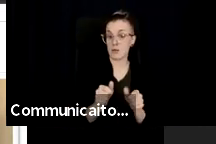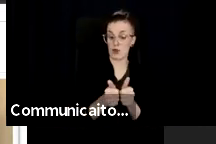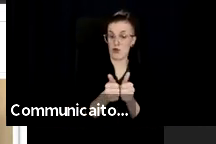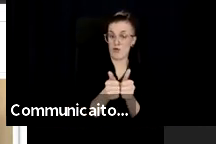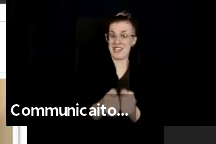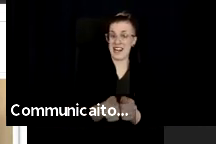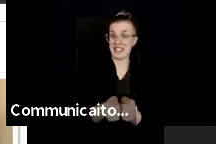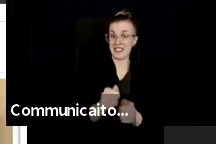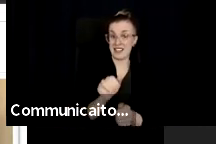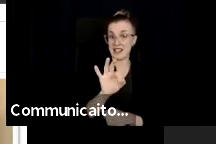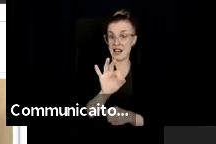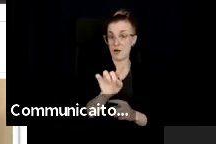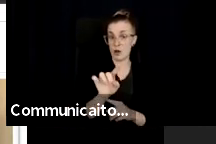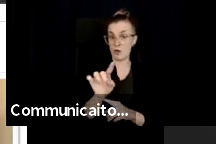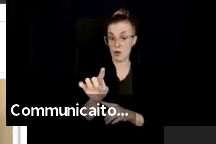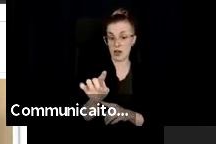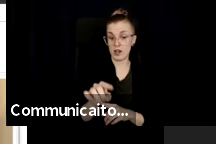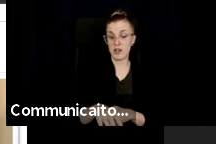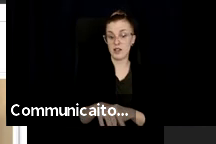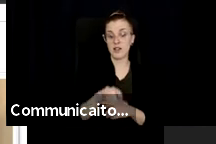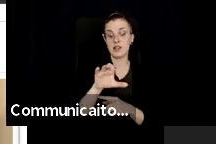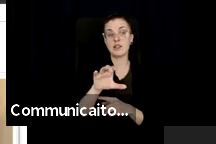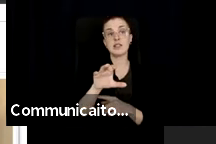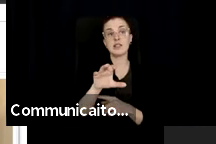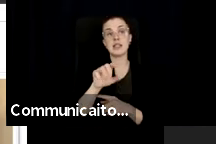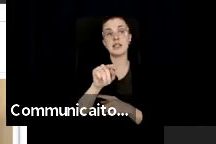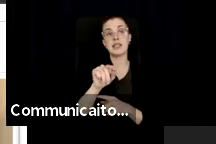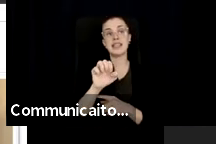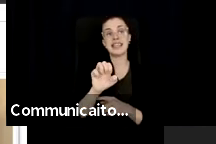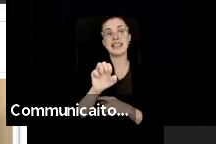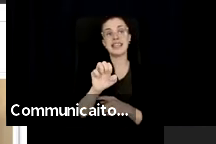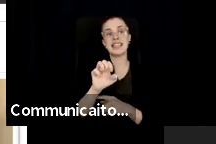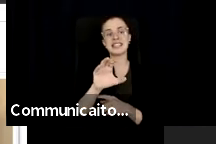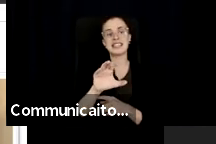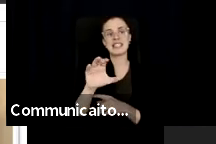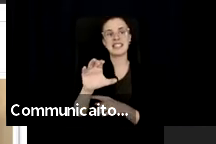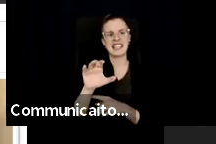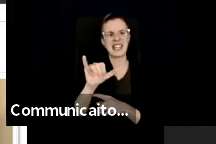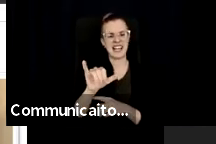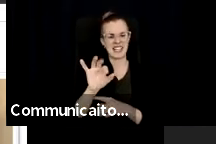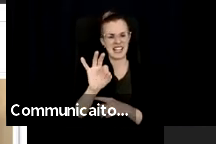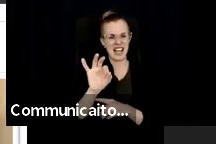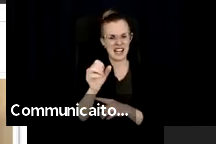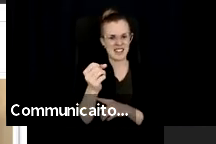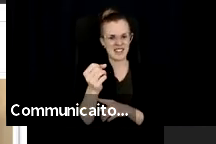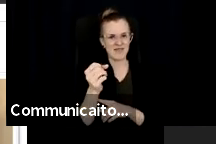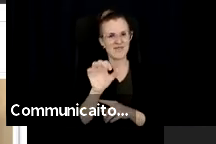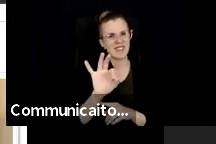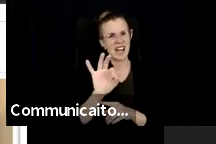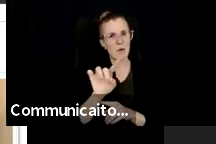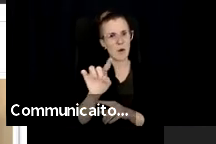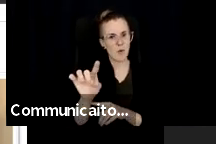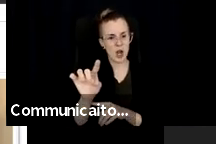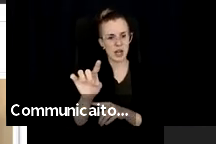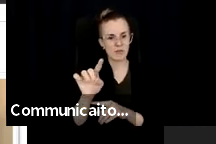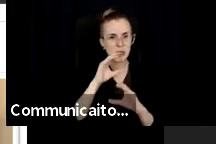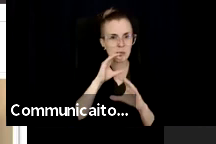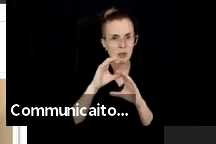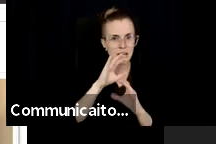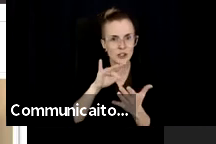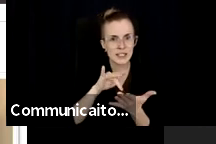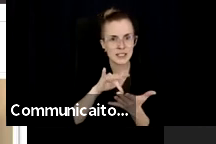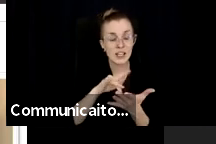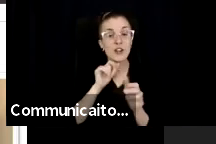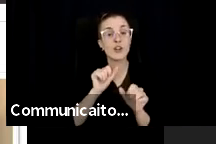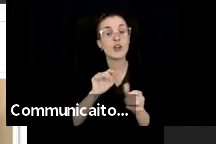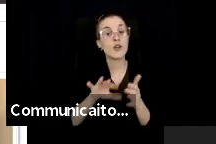at CTECC, which is our 911 communications center. You can find